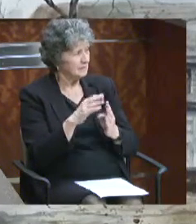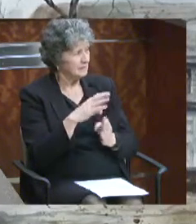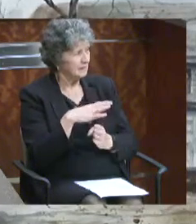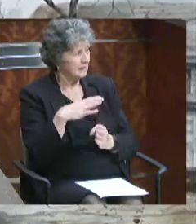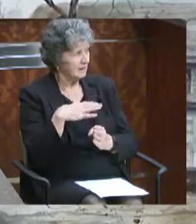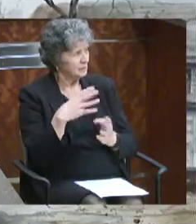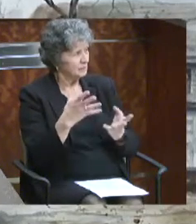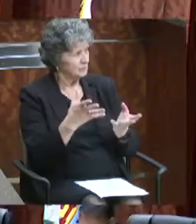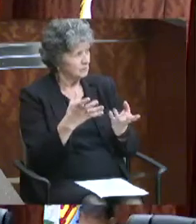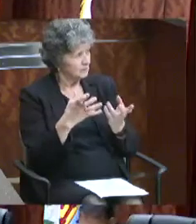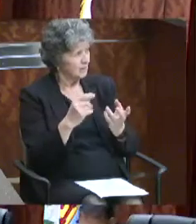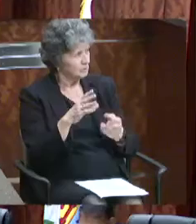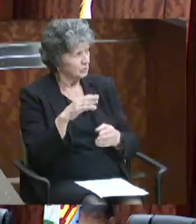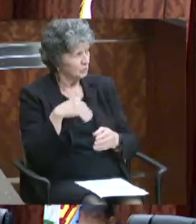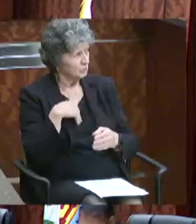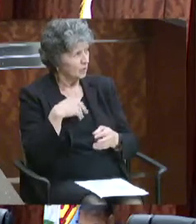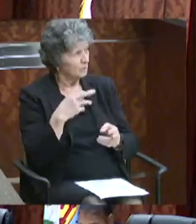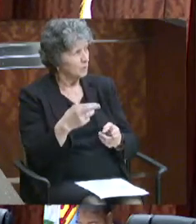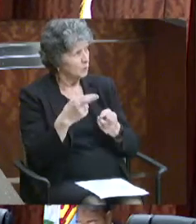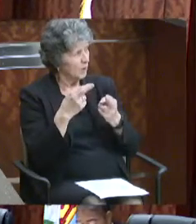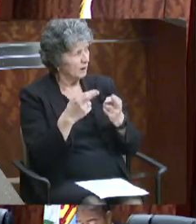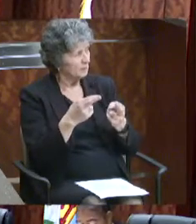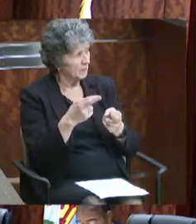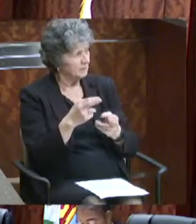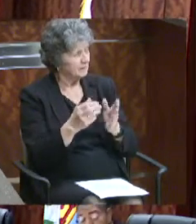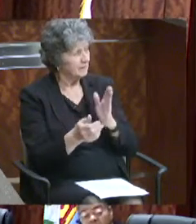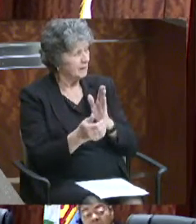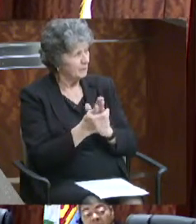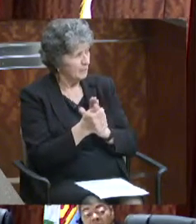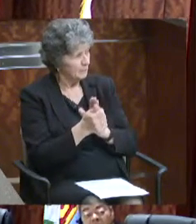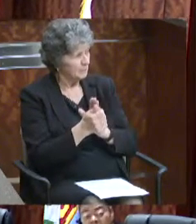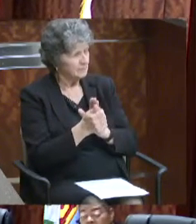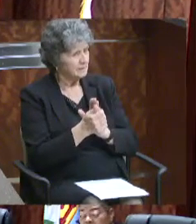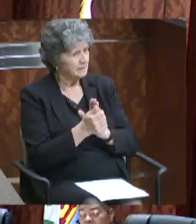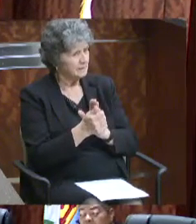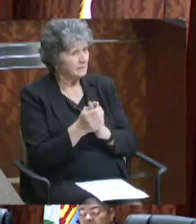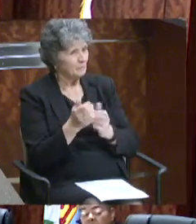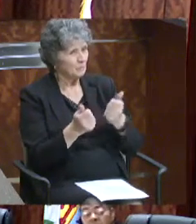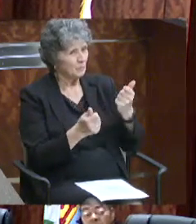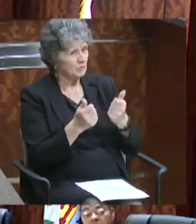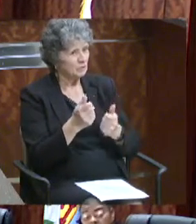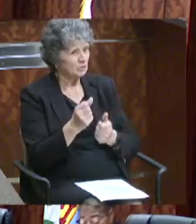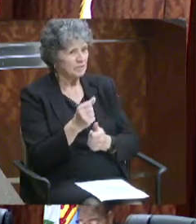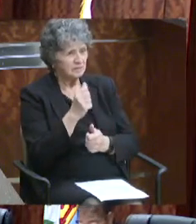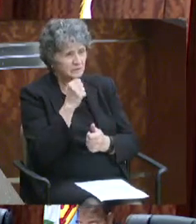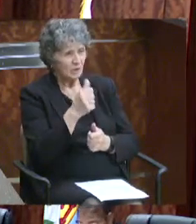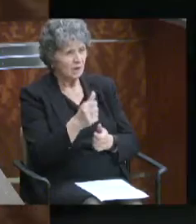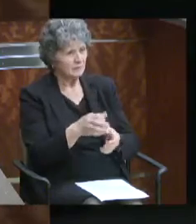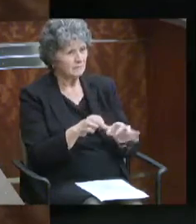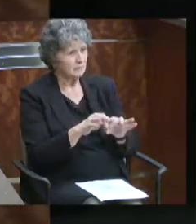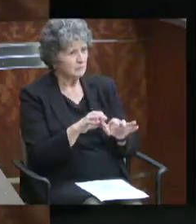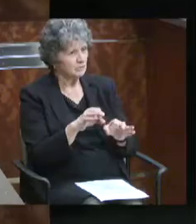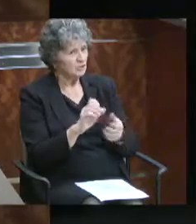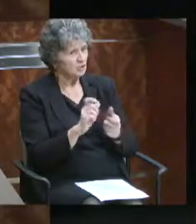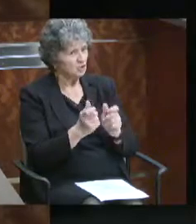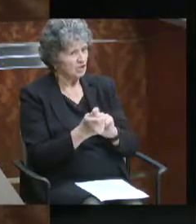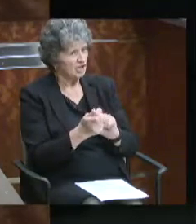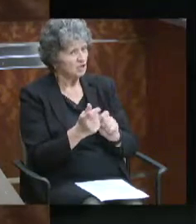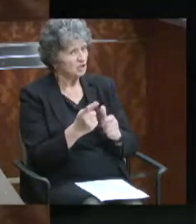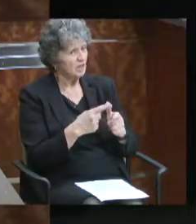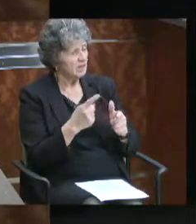adopt the recommended amendments, all right, which is a non-substantive change. And